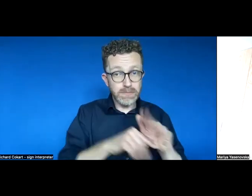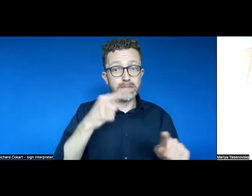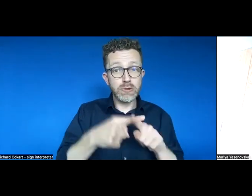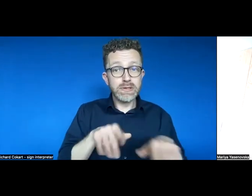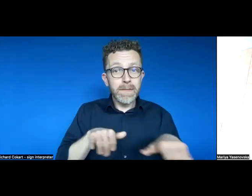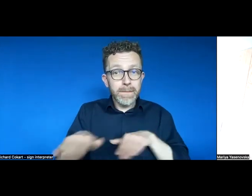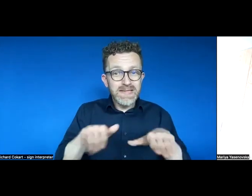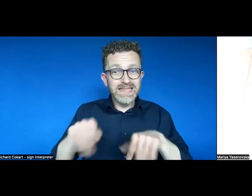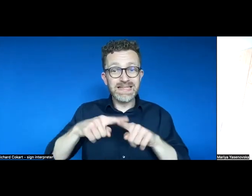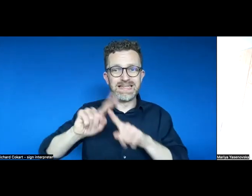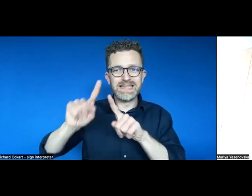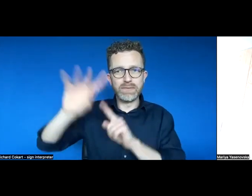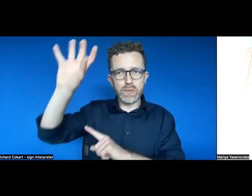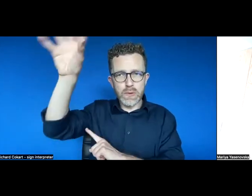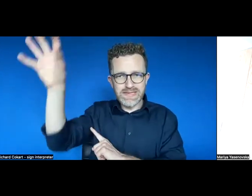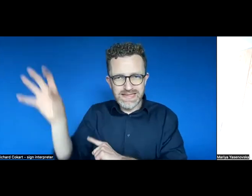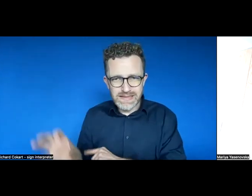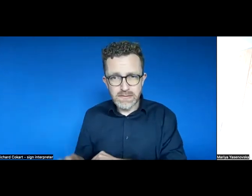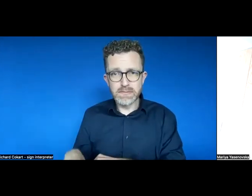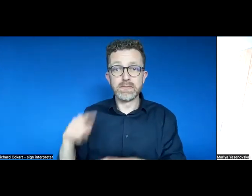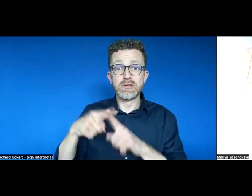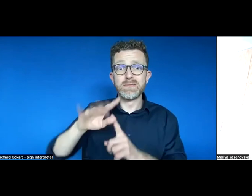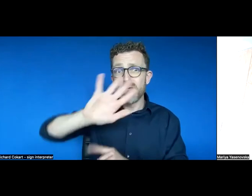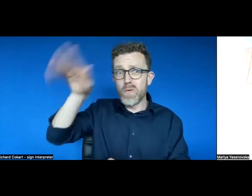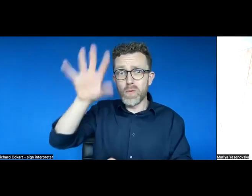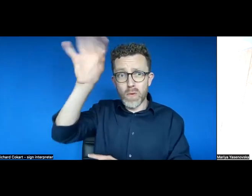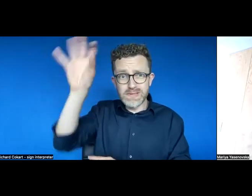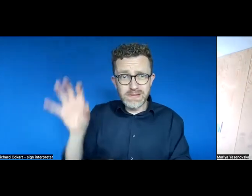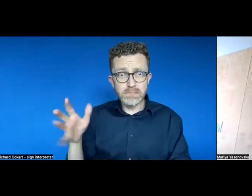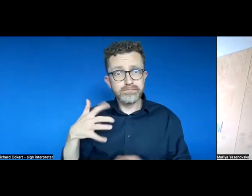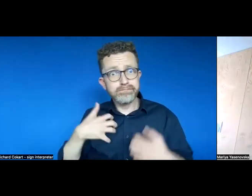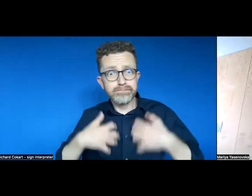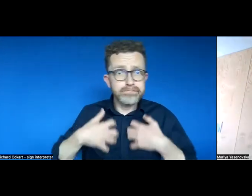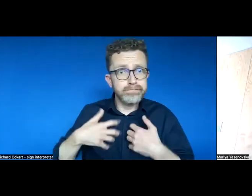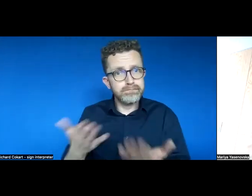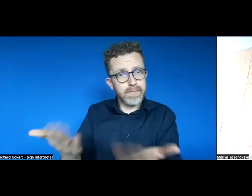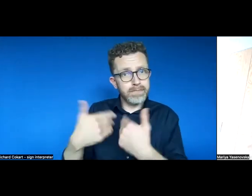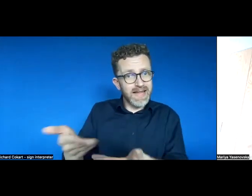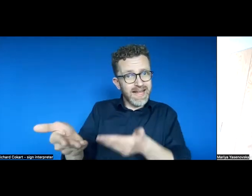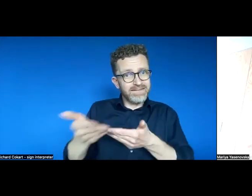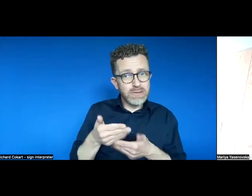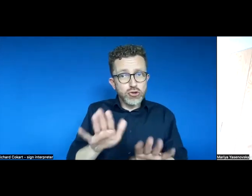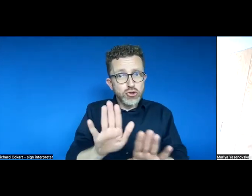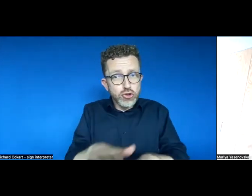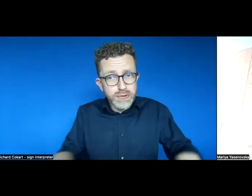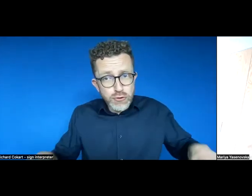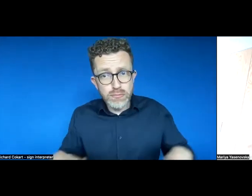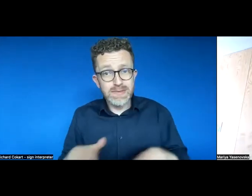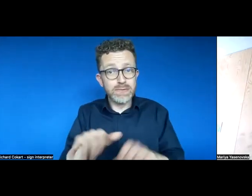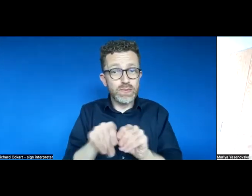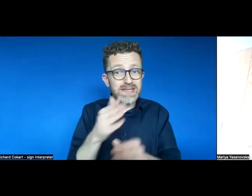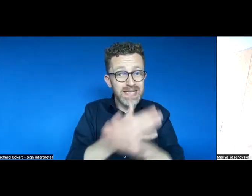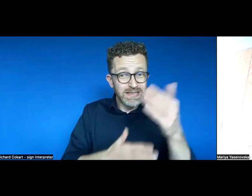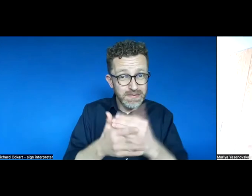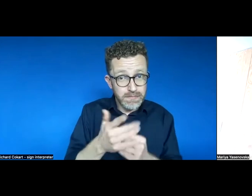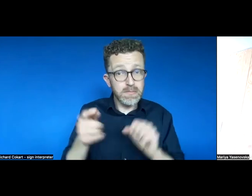can sign this memorandum with Ukrainian Ministry of Social Policy. And according to this memorandum, it's just